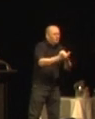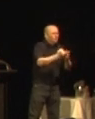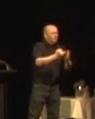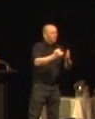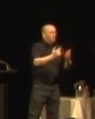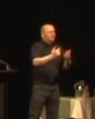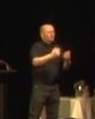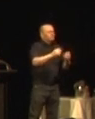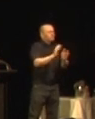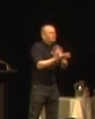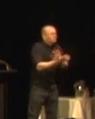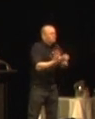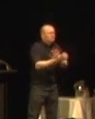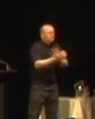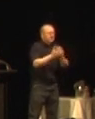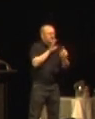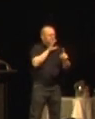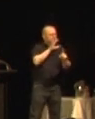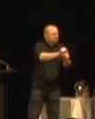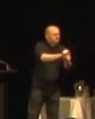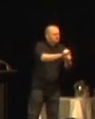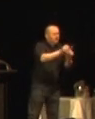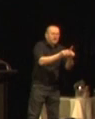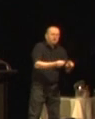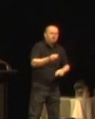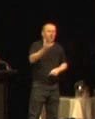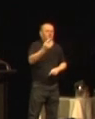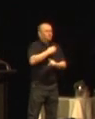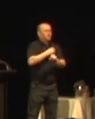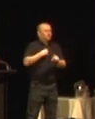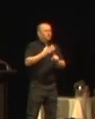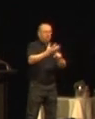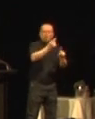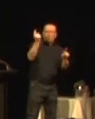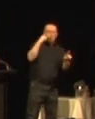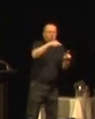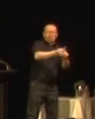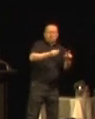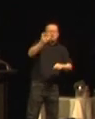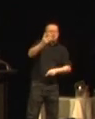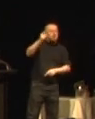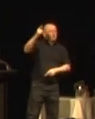elected government. And elected representatives are supposed to take that, thank you very much, and they're supposed to act morally.